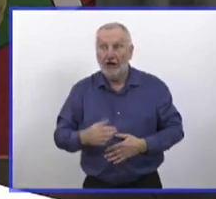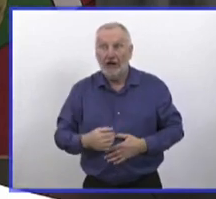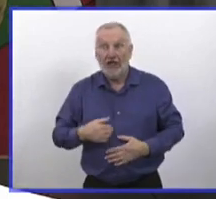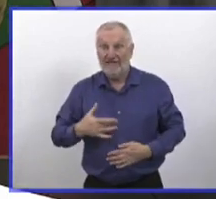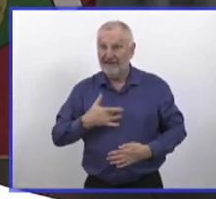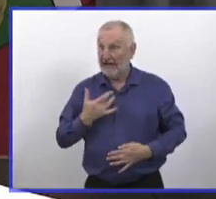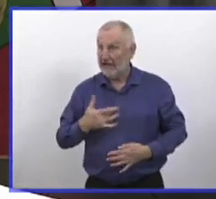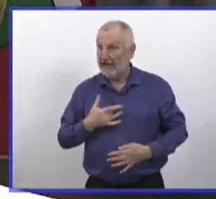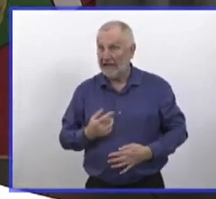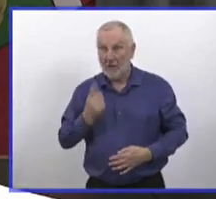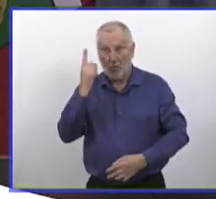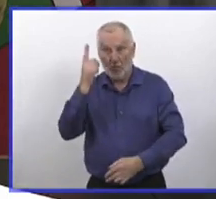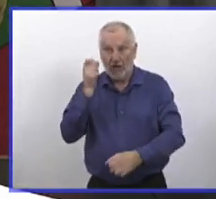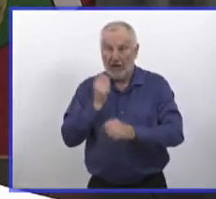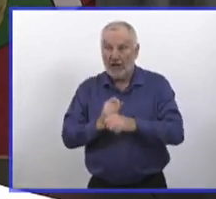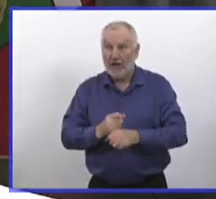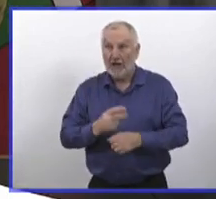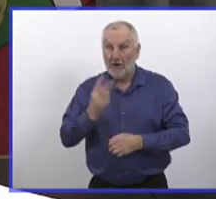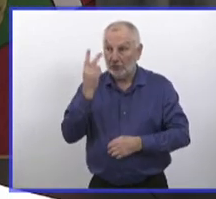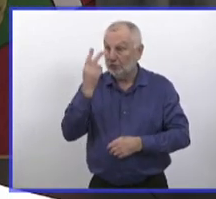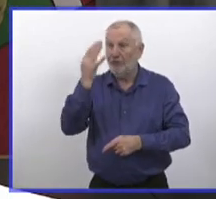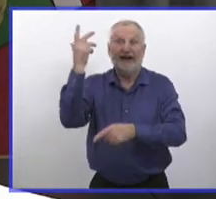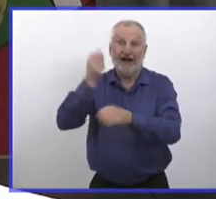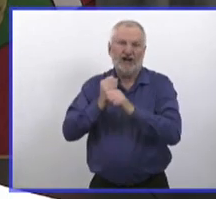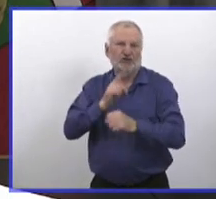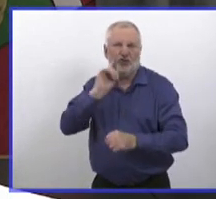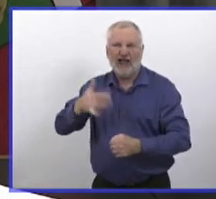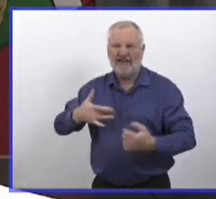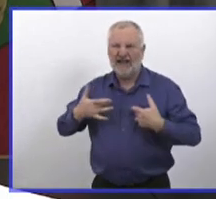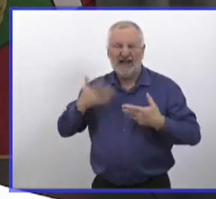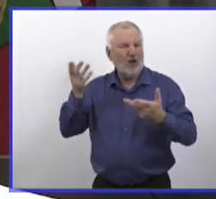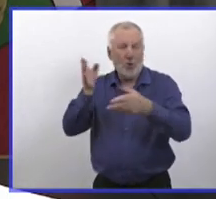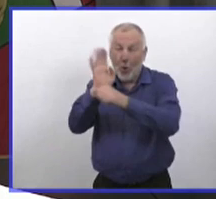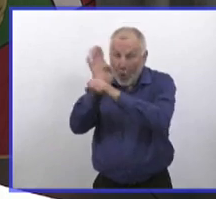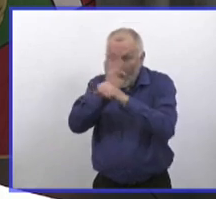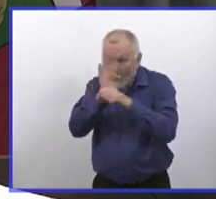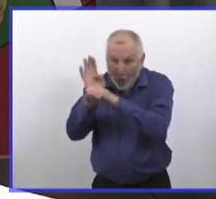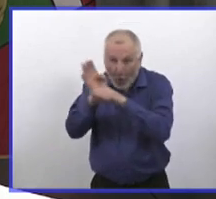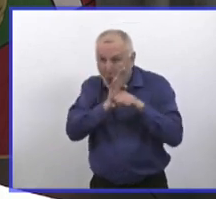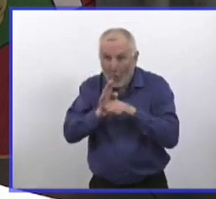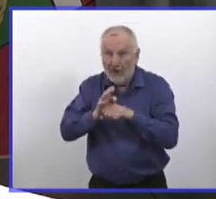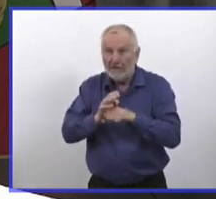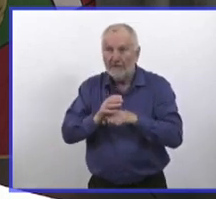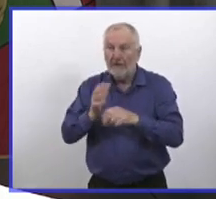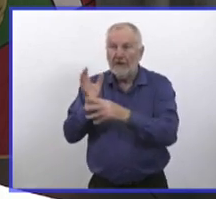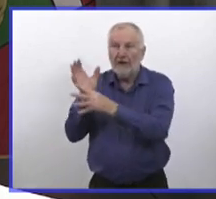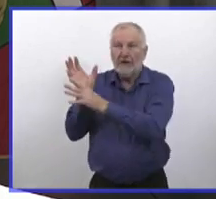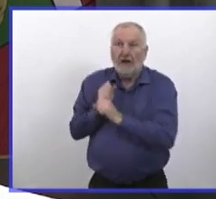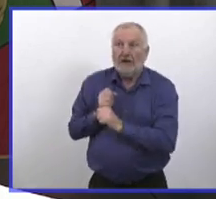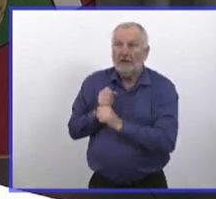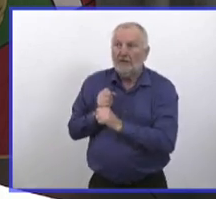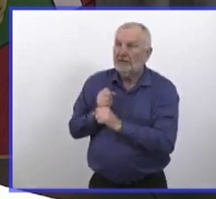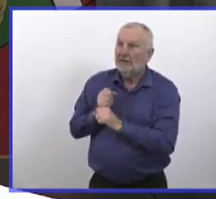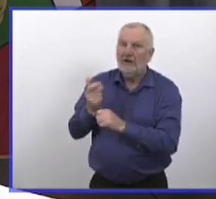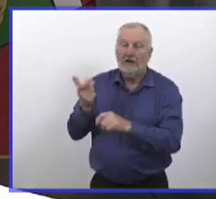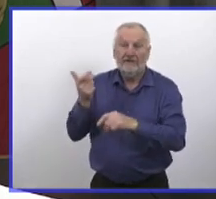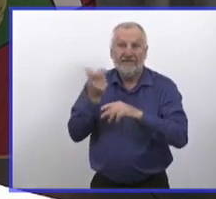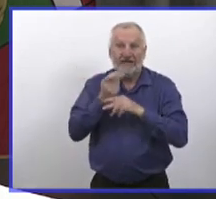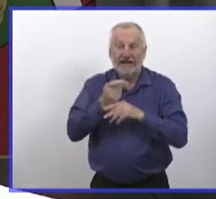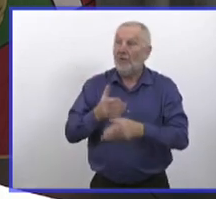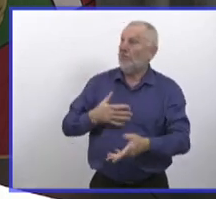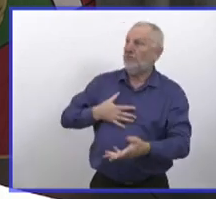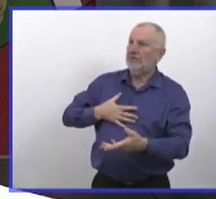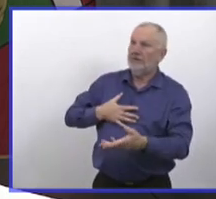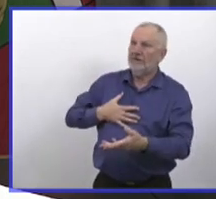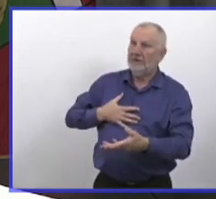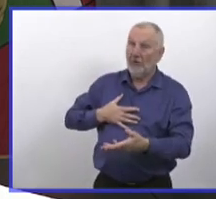year since the first case. It's been a bit of a blur, I think, for most of us in public health who haven't had much of a